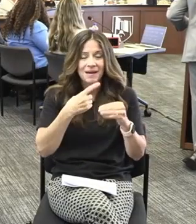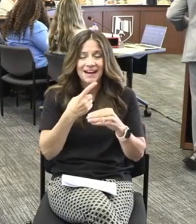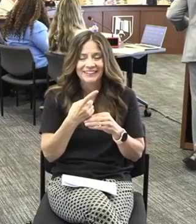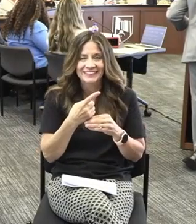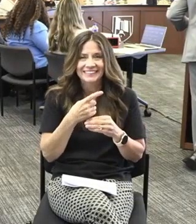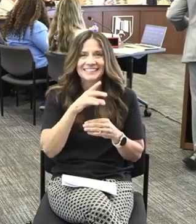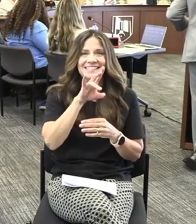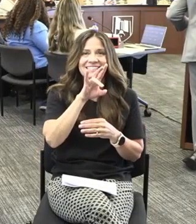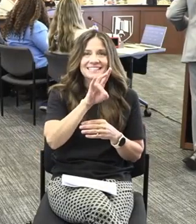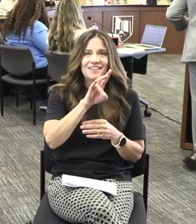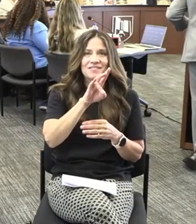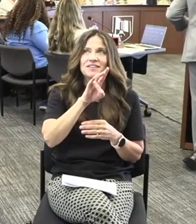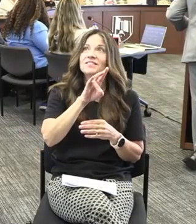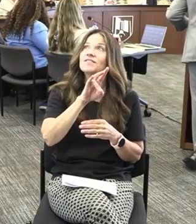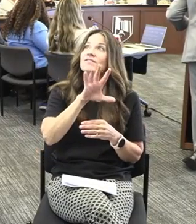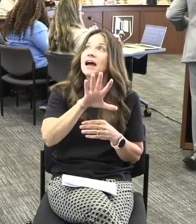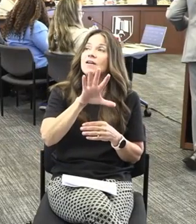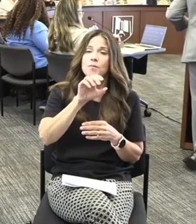SEM 5.0,